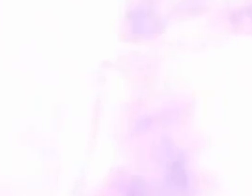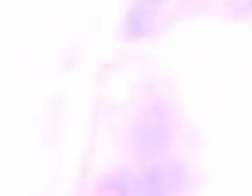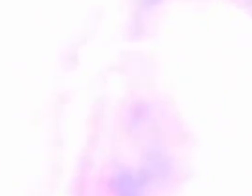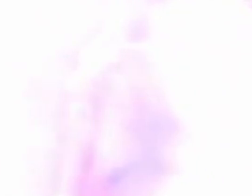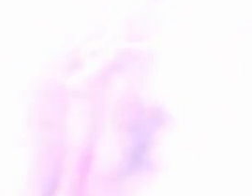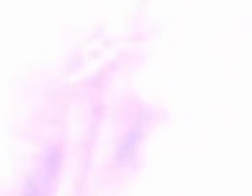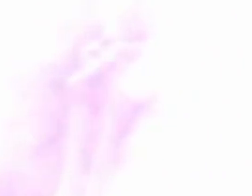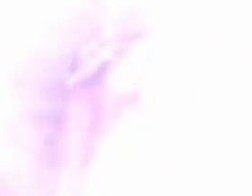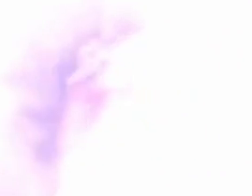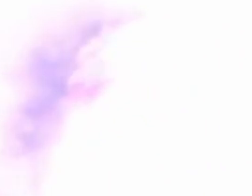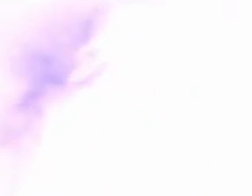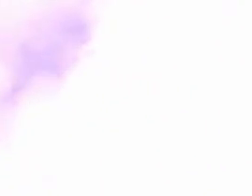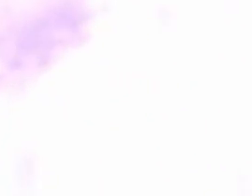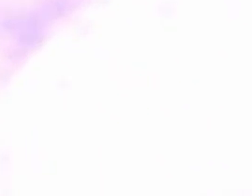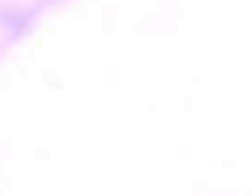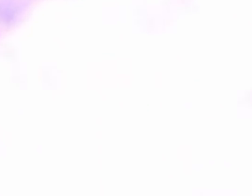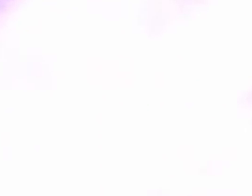merciful, Jesus who